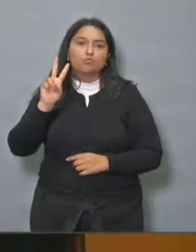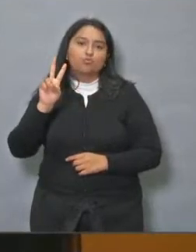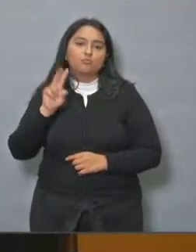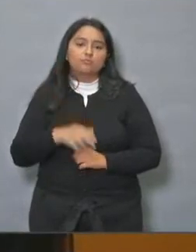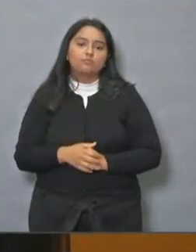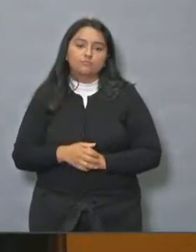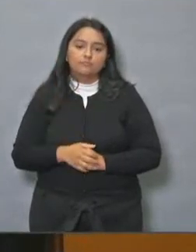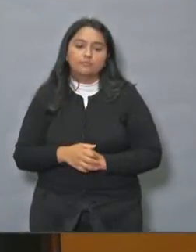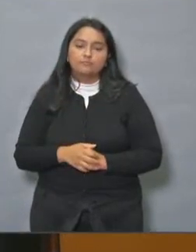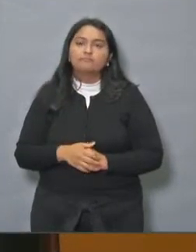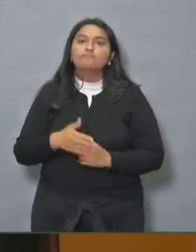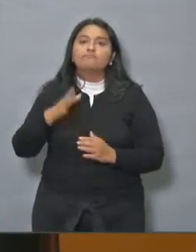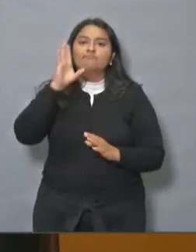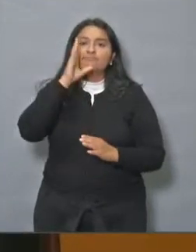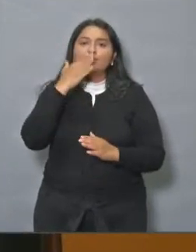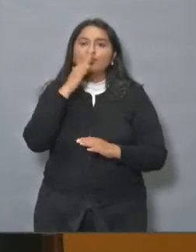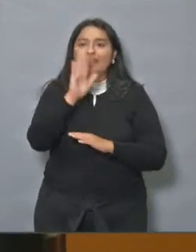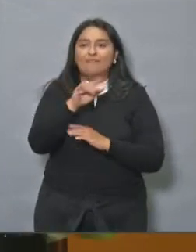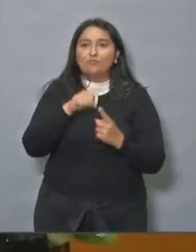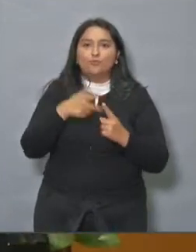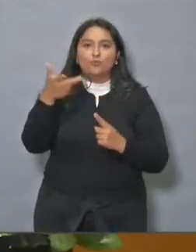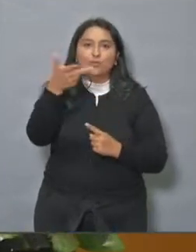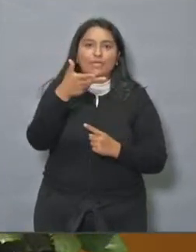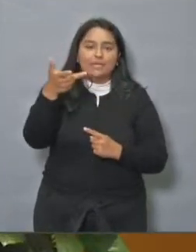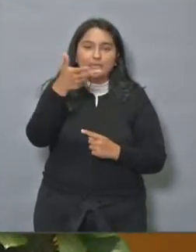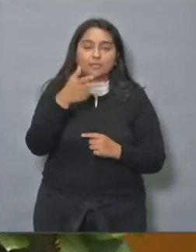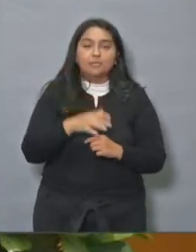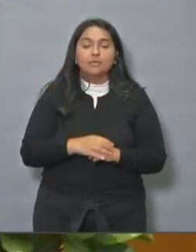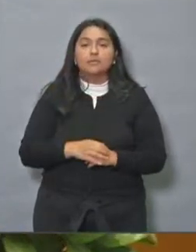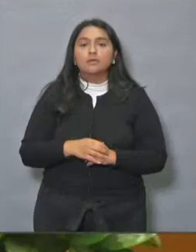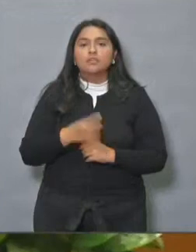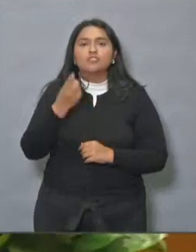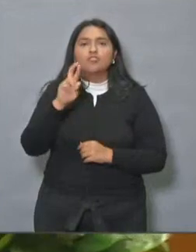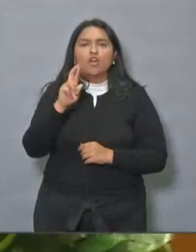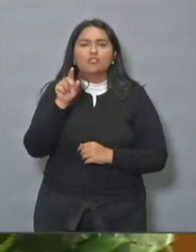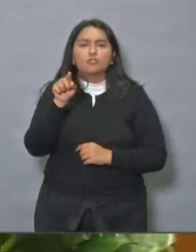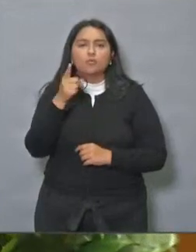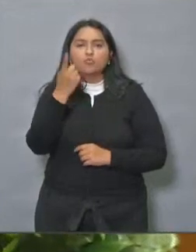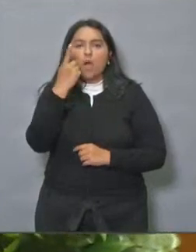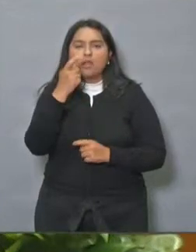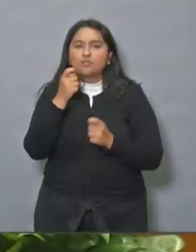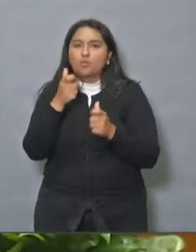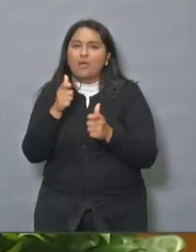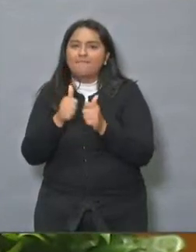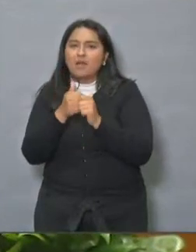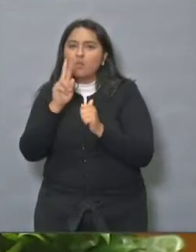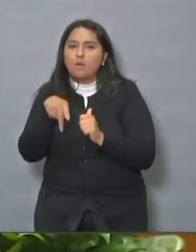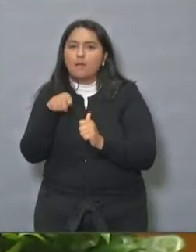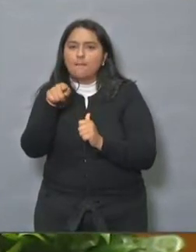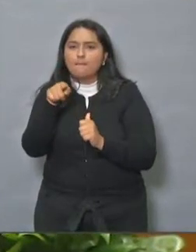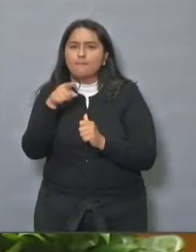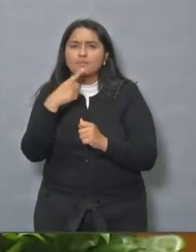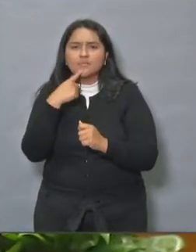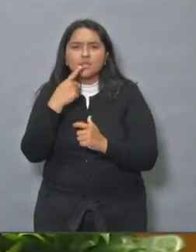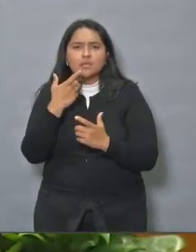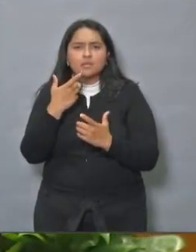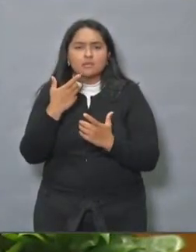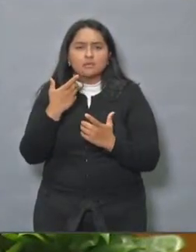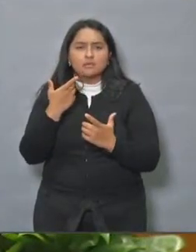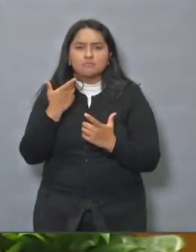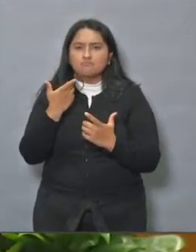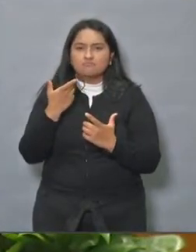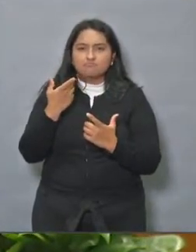Yes, good afternoon to all three of you. Doctor, one quick follow-up on that. Since you said it was highly